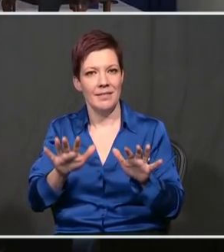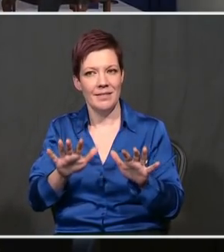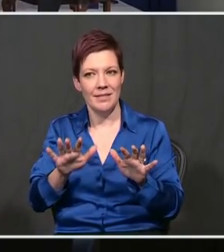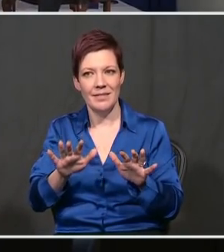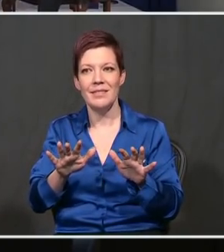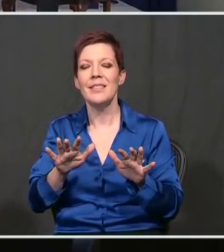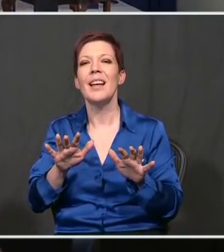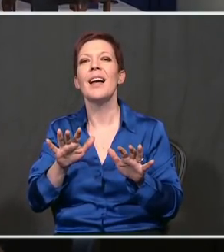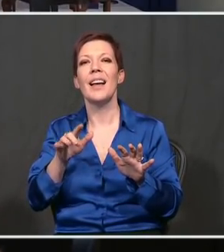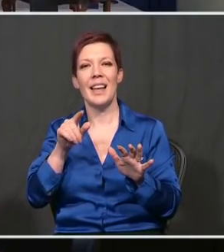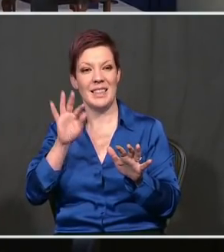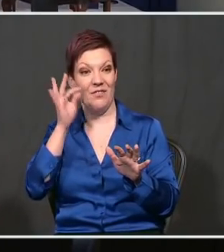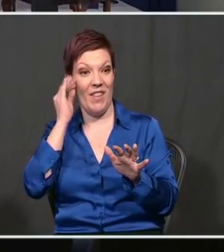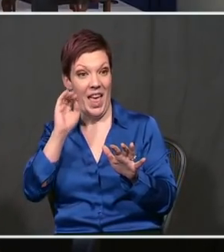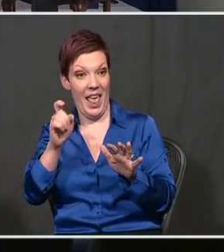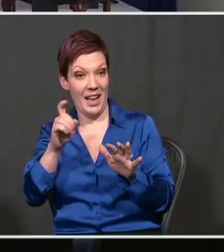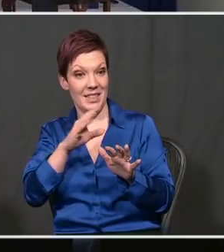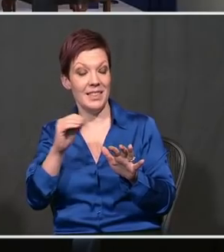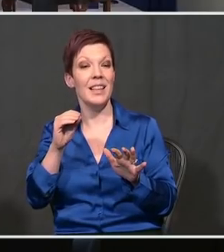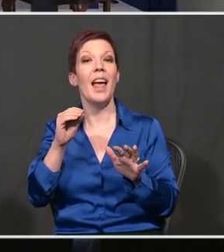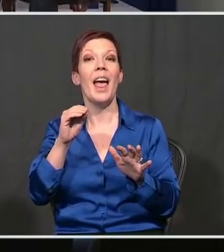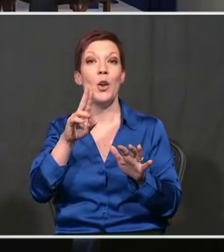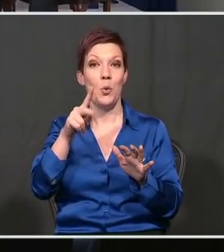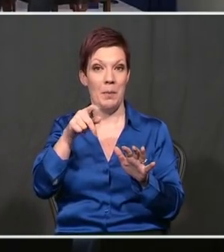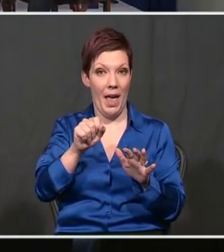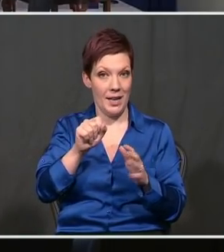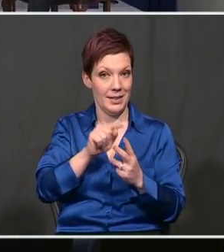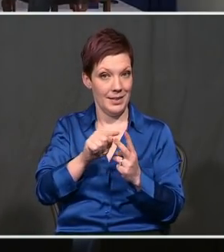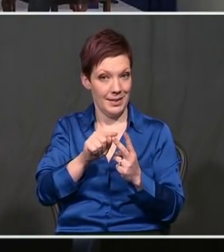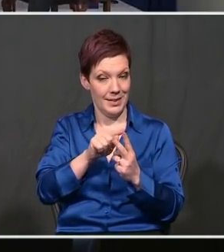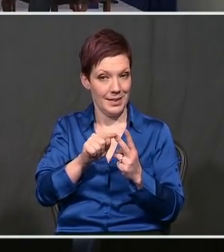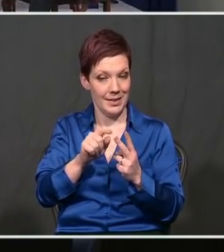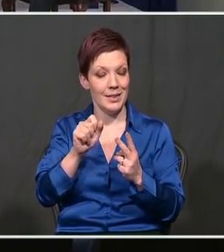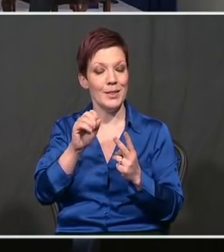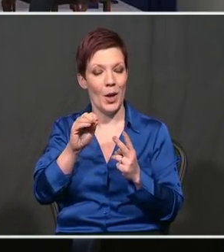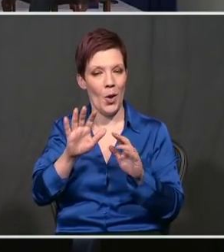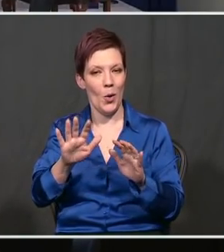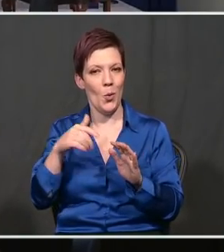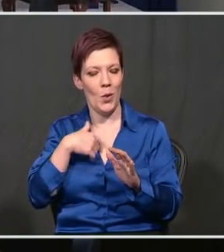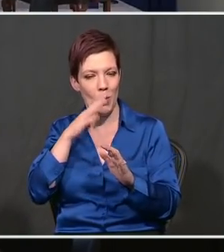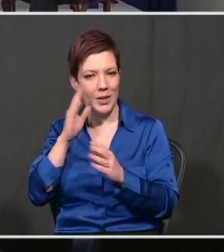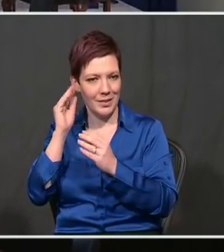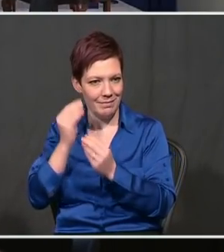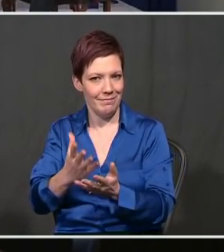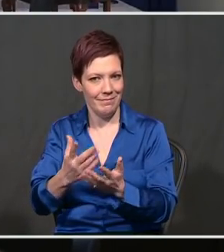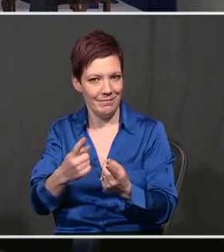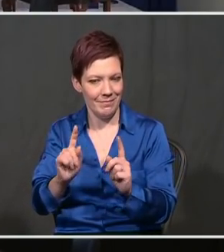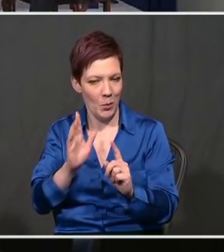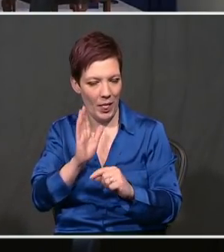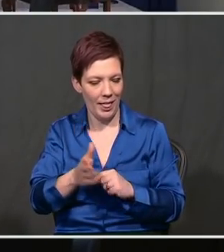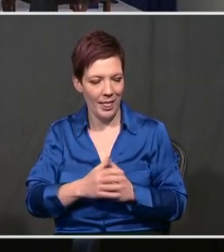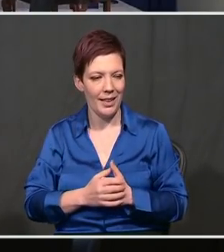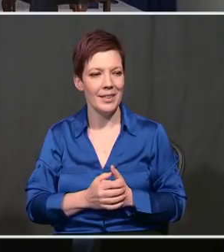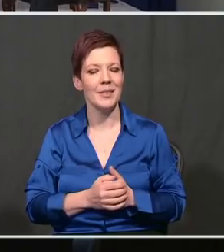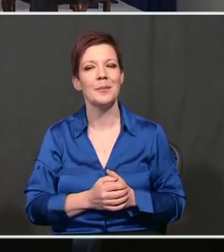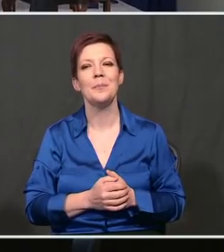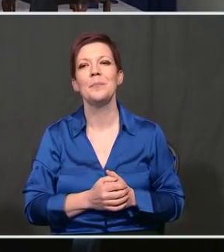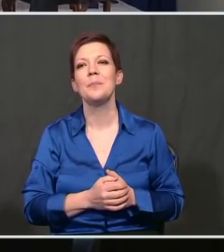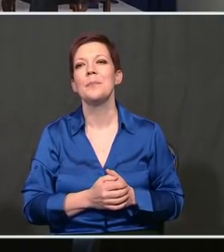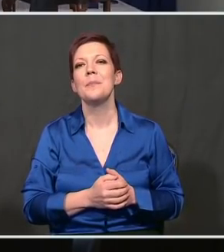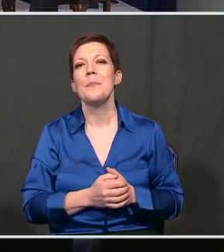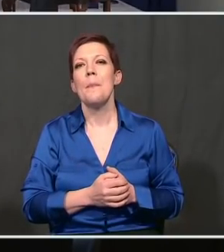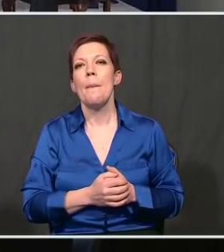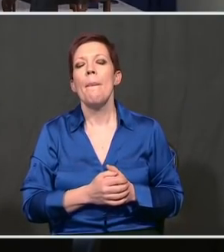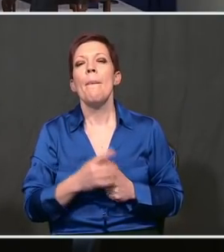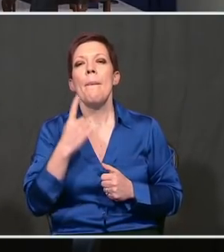UPS. I've seen that myth been propagated this weekend, so thanks for clarifying that. You have one? Well, I think the perception